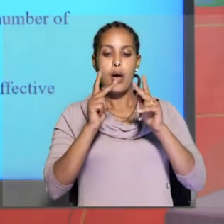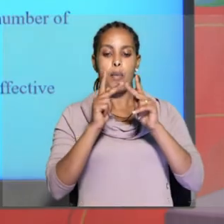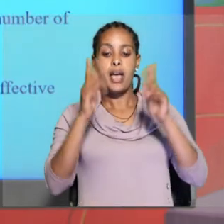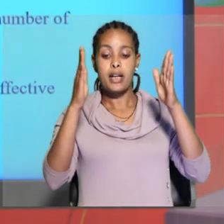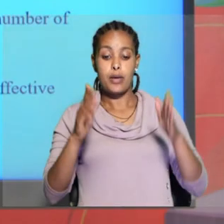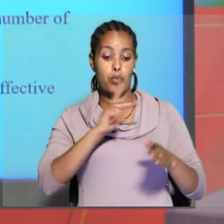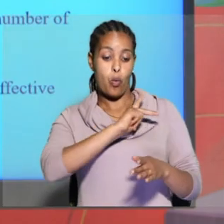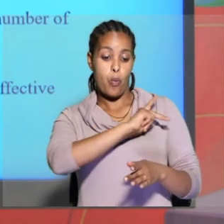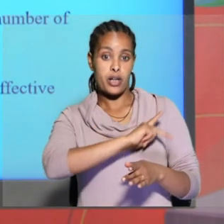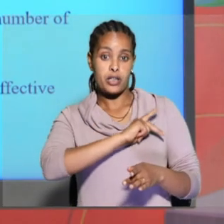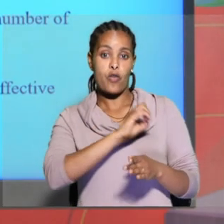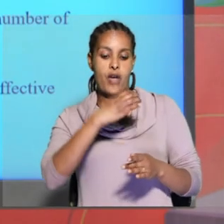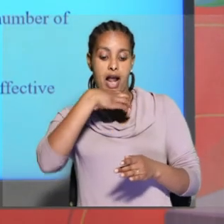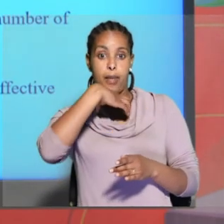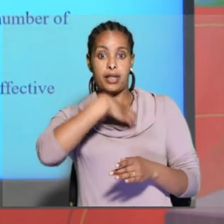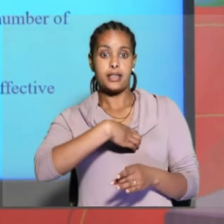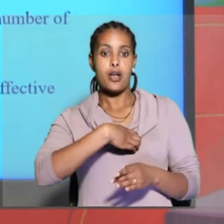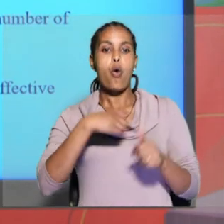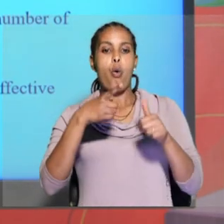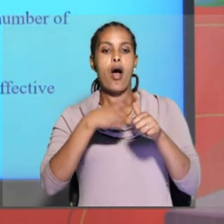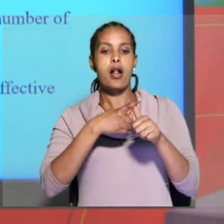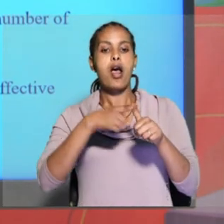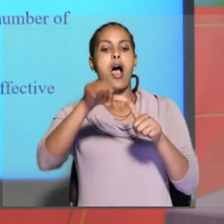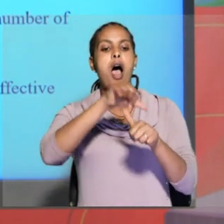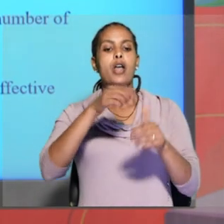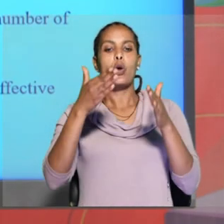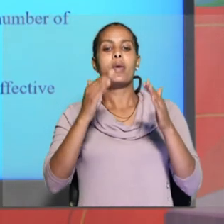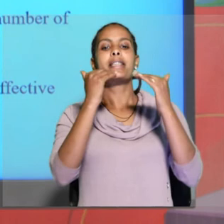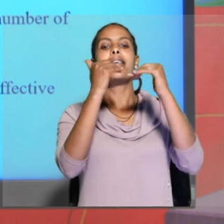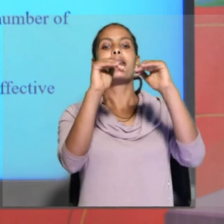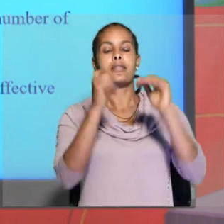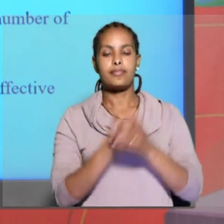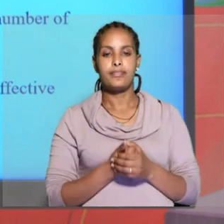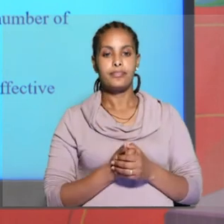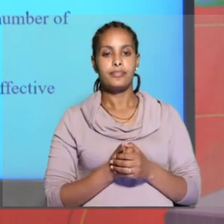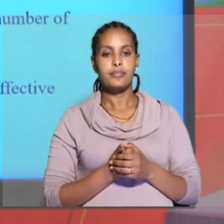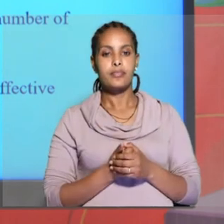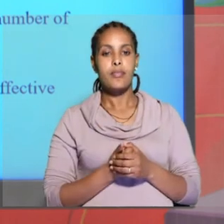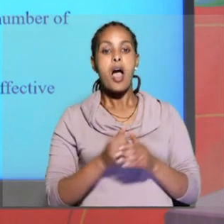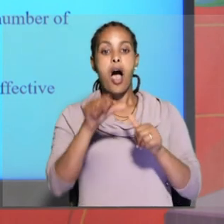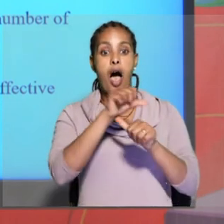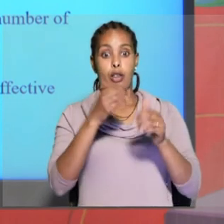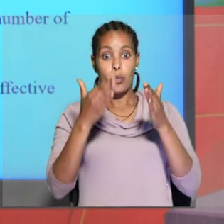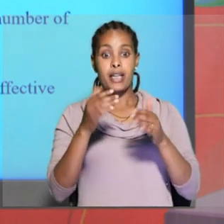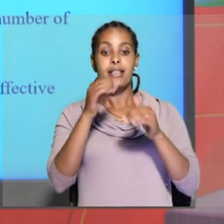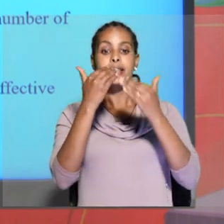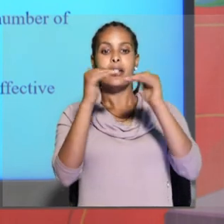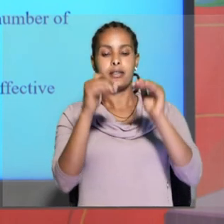Periodic properties of elements. 1. Atomic size. atomic size.